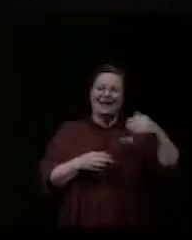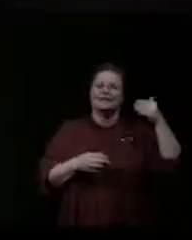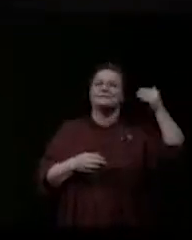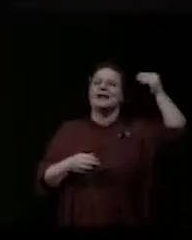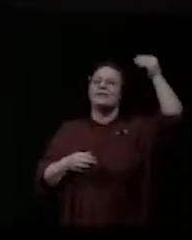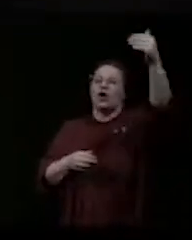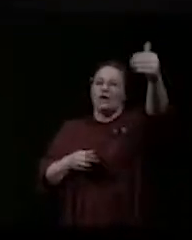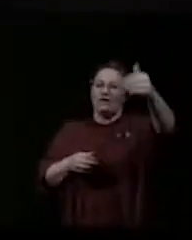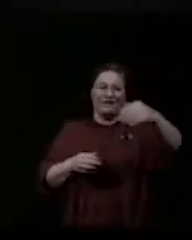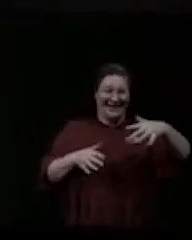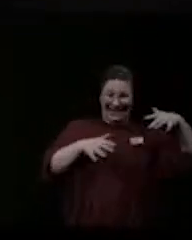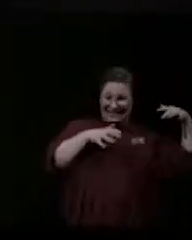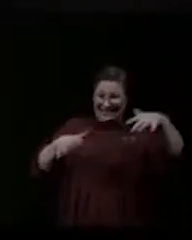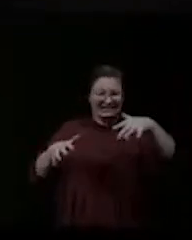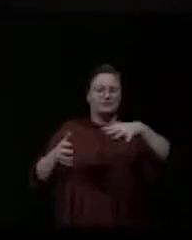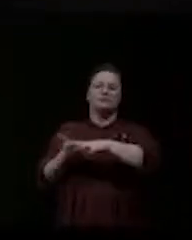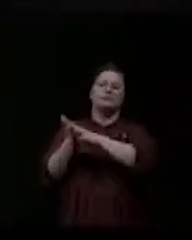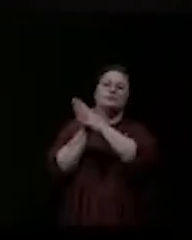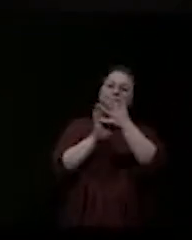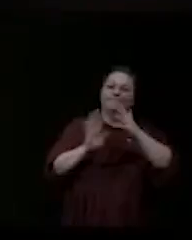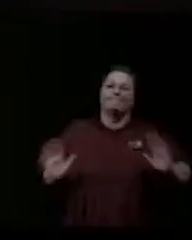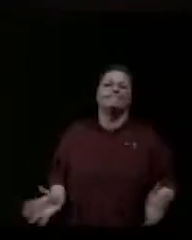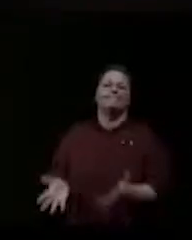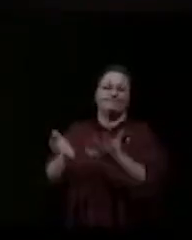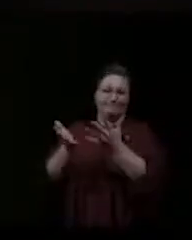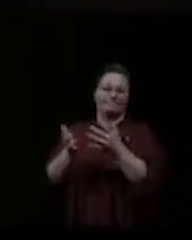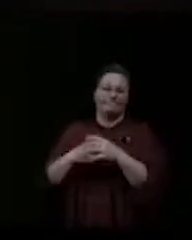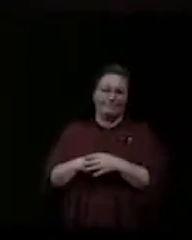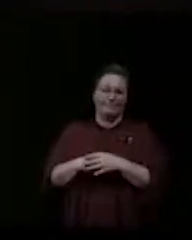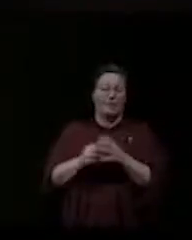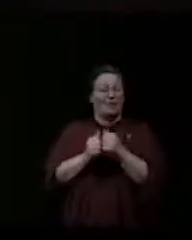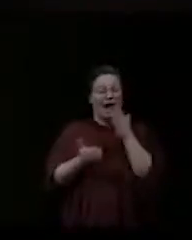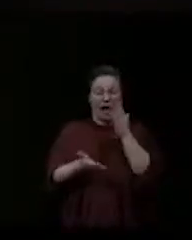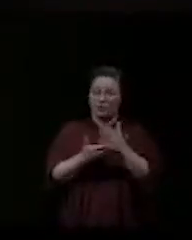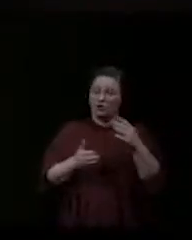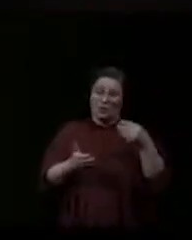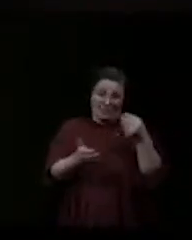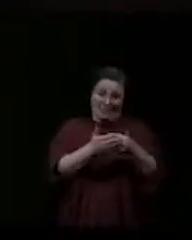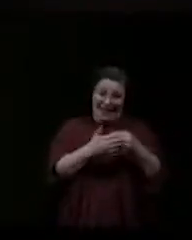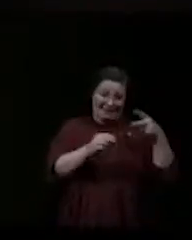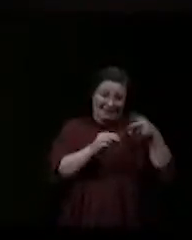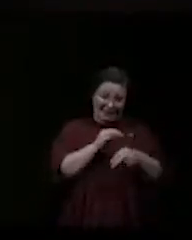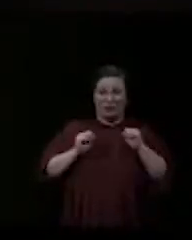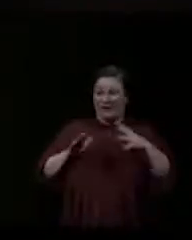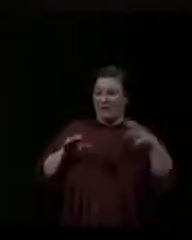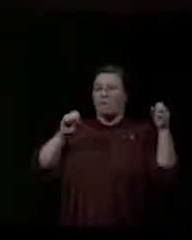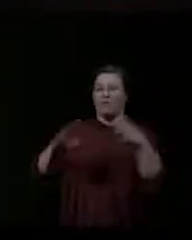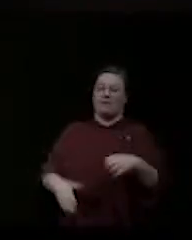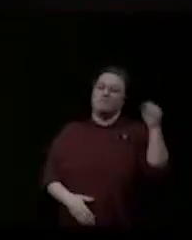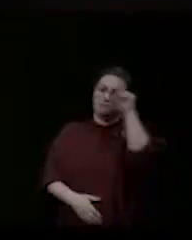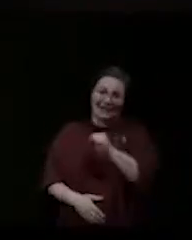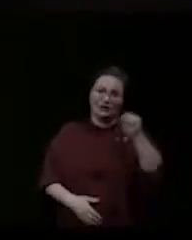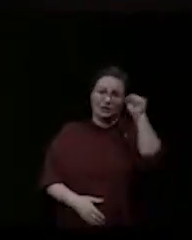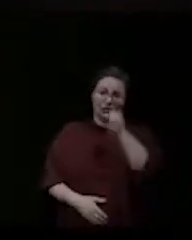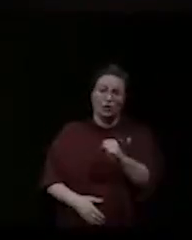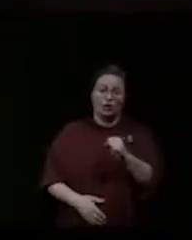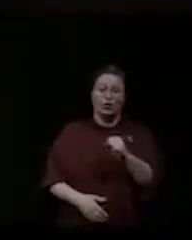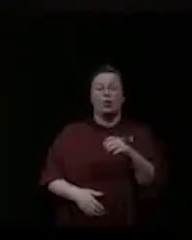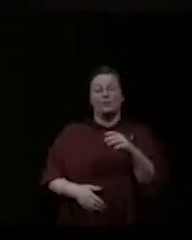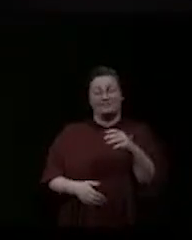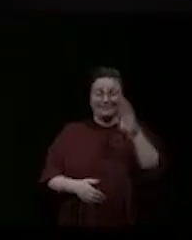the meantime, of course, it has had huge effects. And as always, as you rightly said, it is always